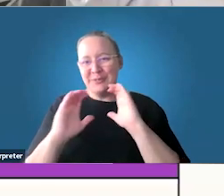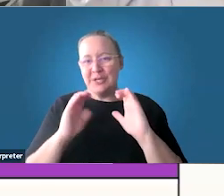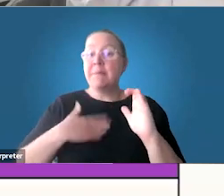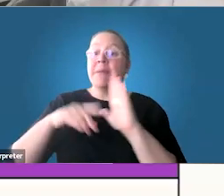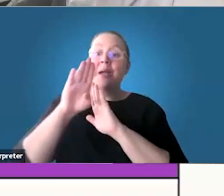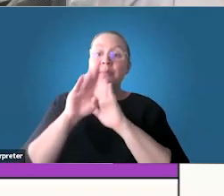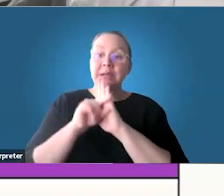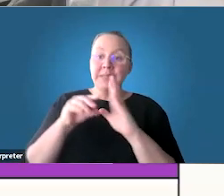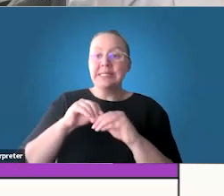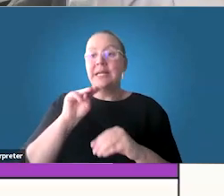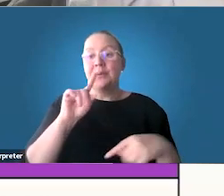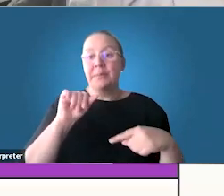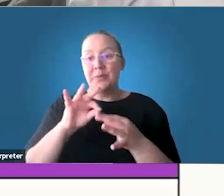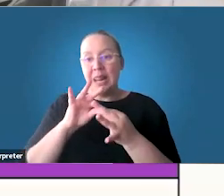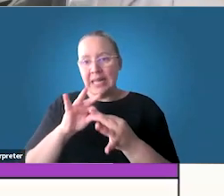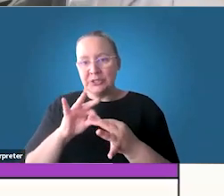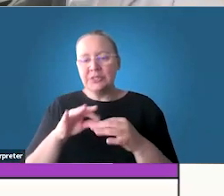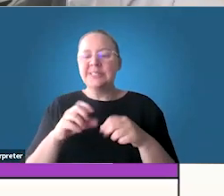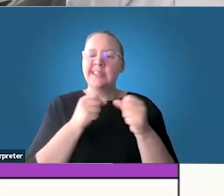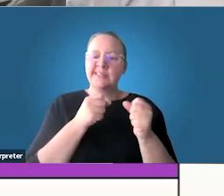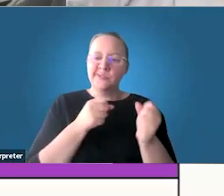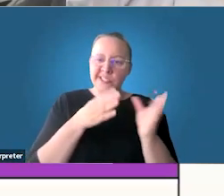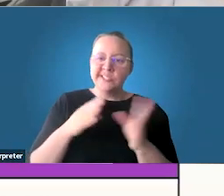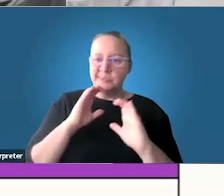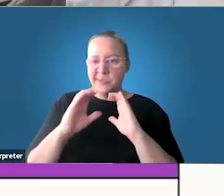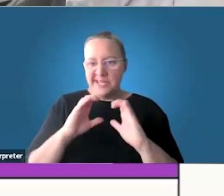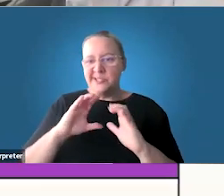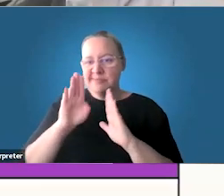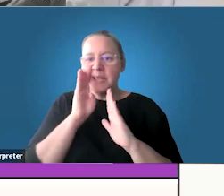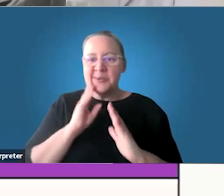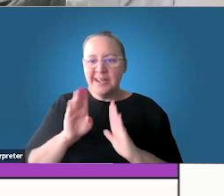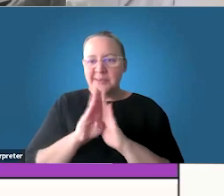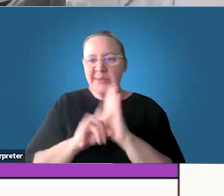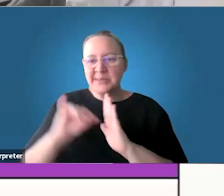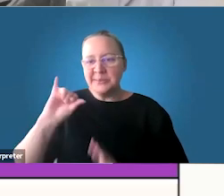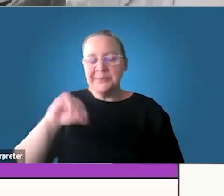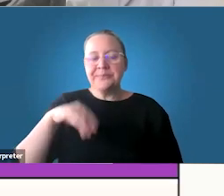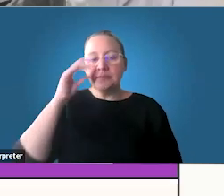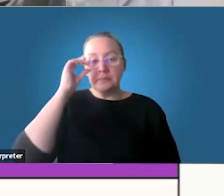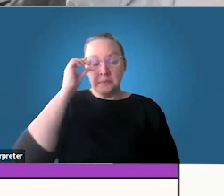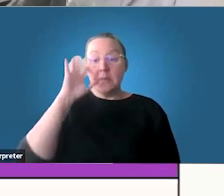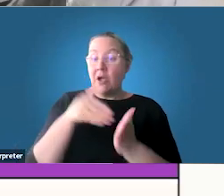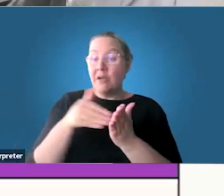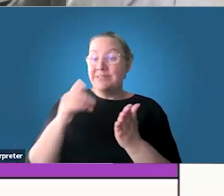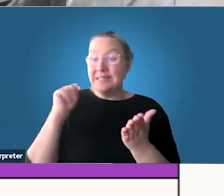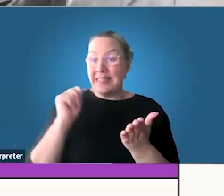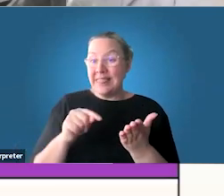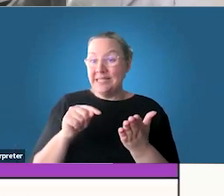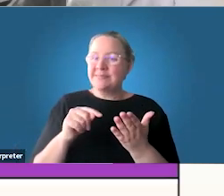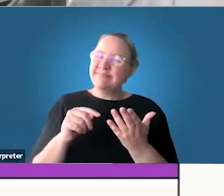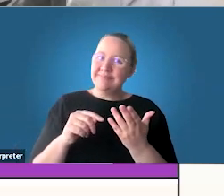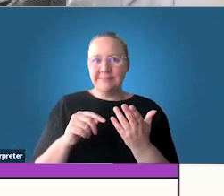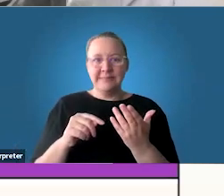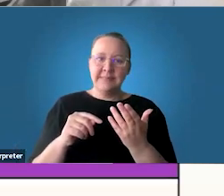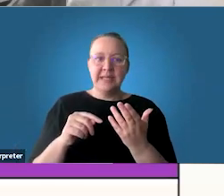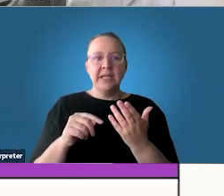background is in media relations and strategic communications. And I think there's often this perhaps conflation, but I